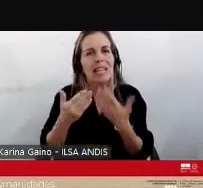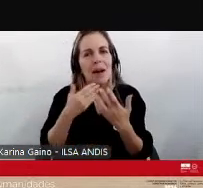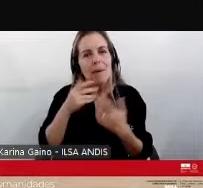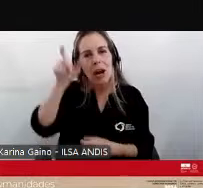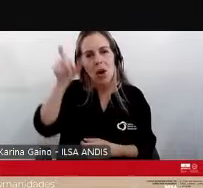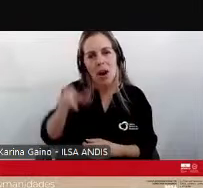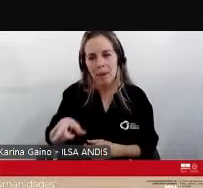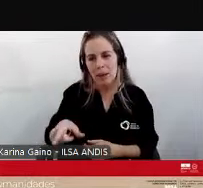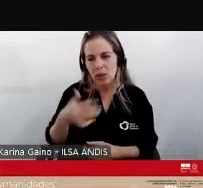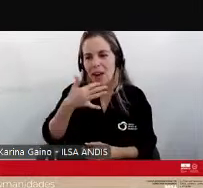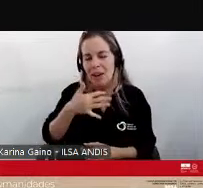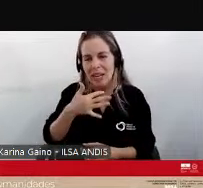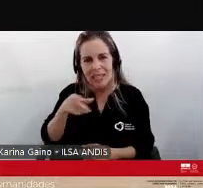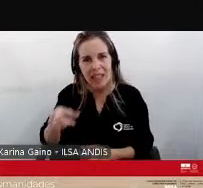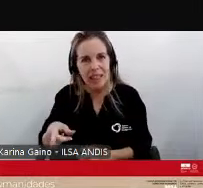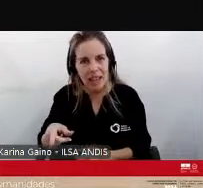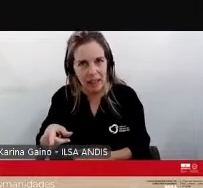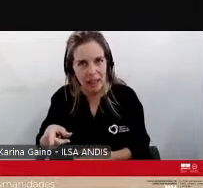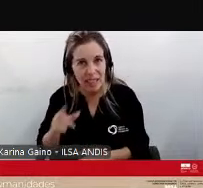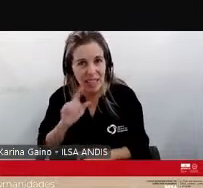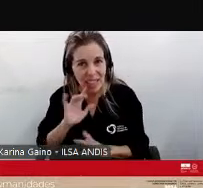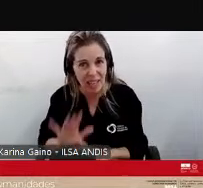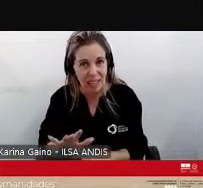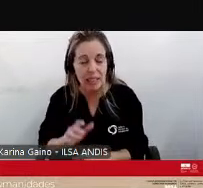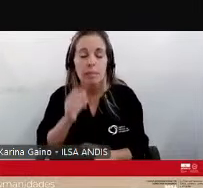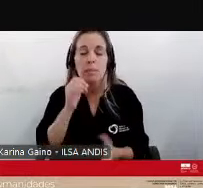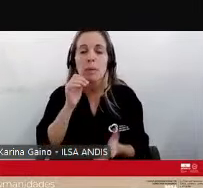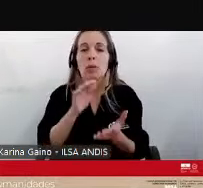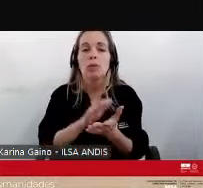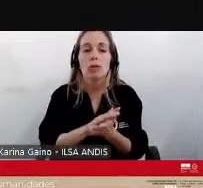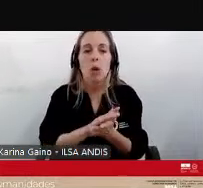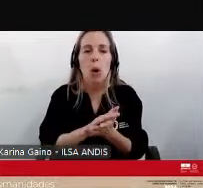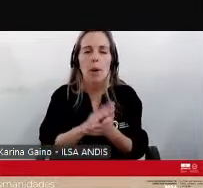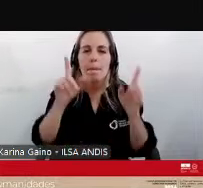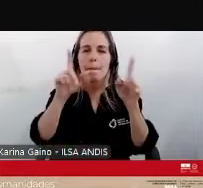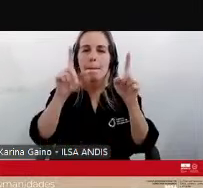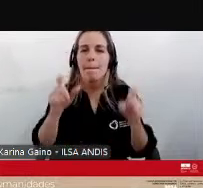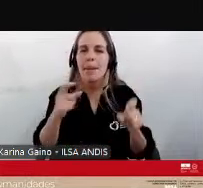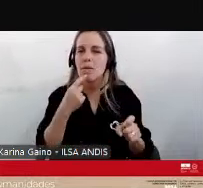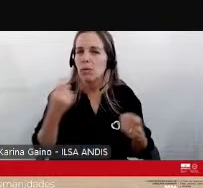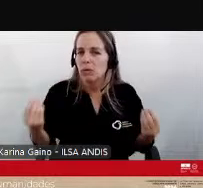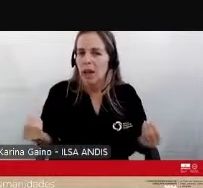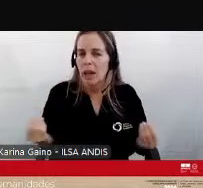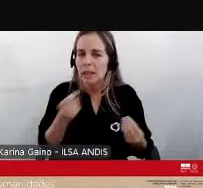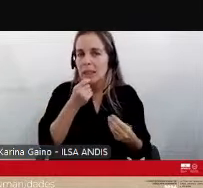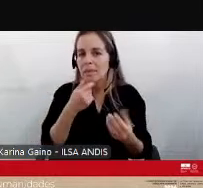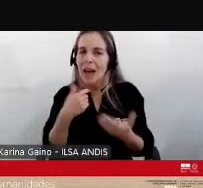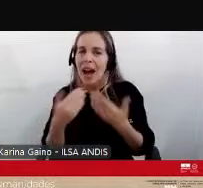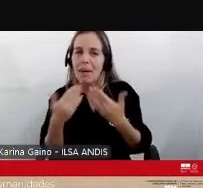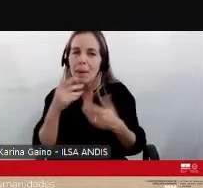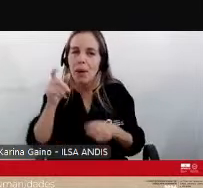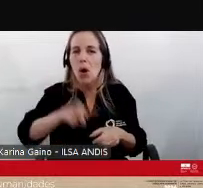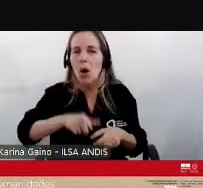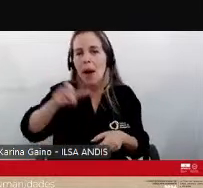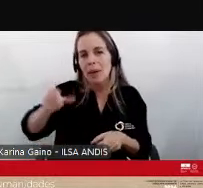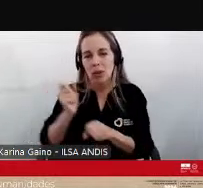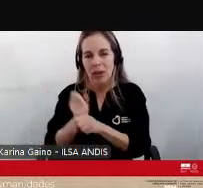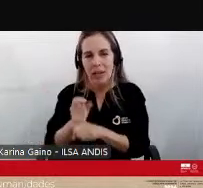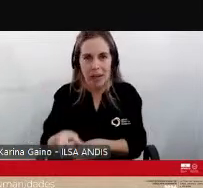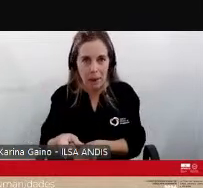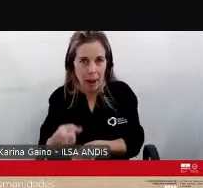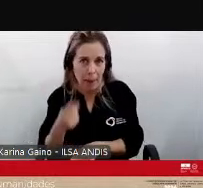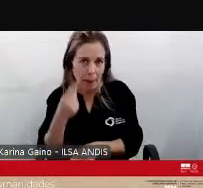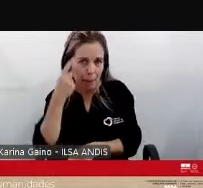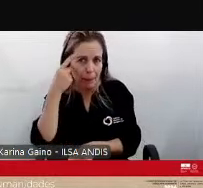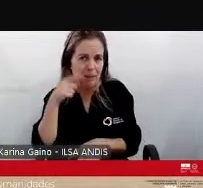So in terms of questions to consider when speaking with workers or observing a situation, you need to ask yourself in terms of